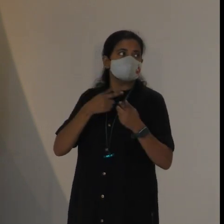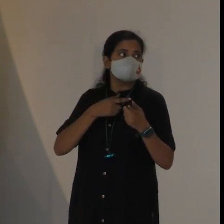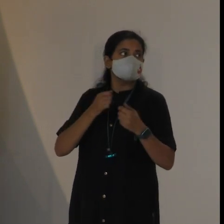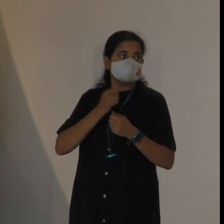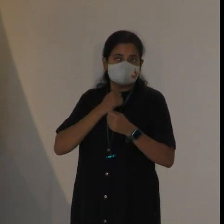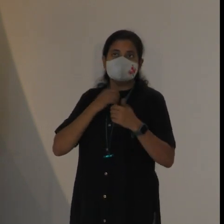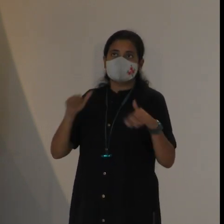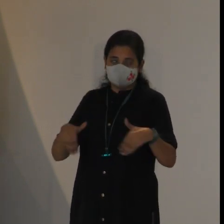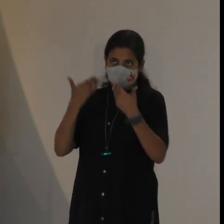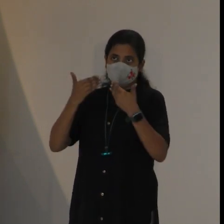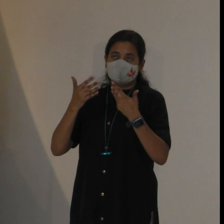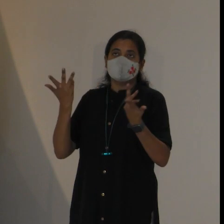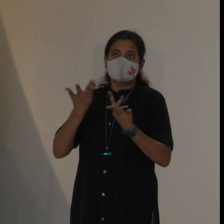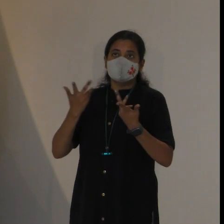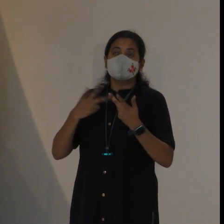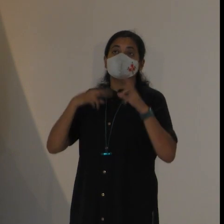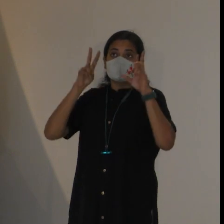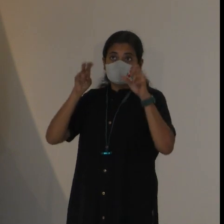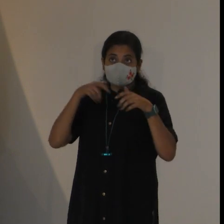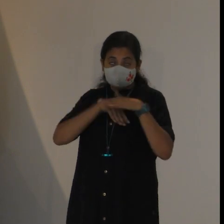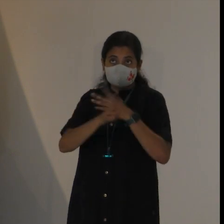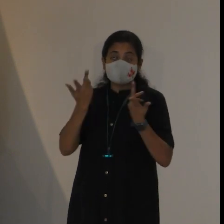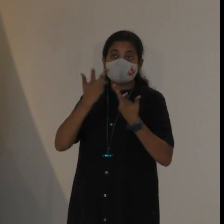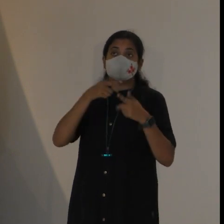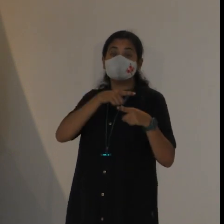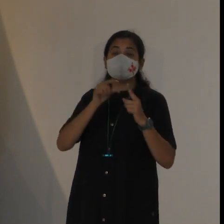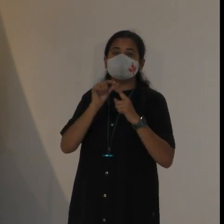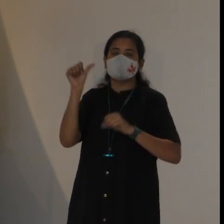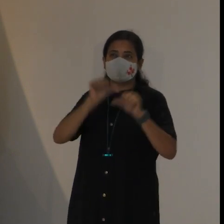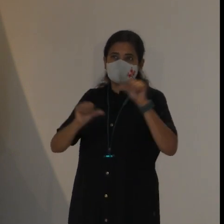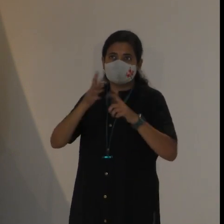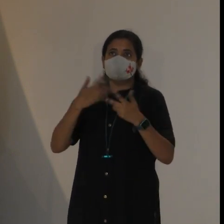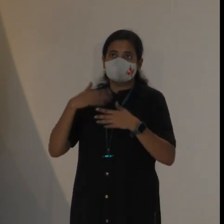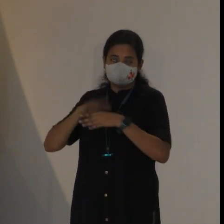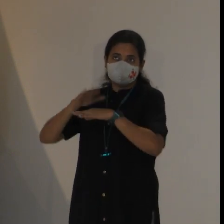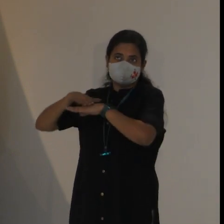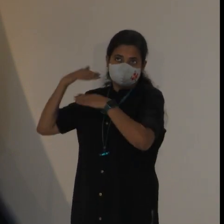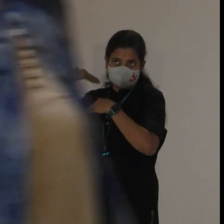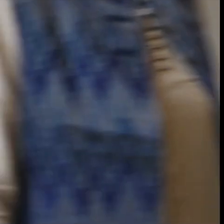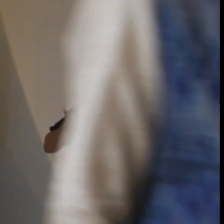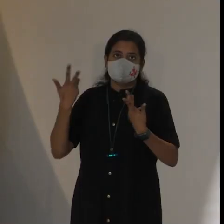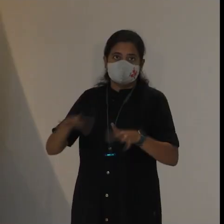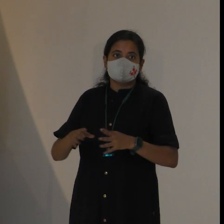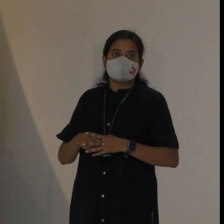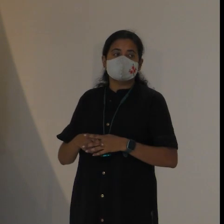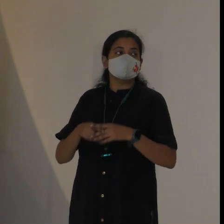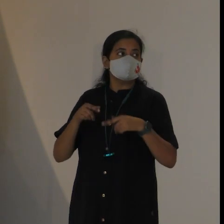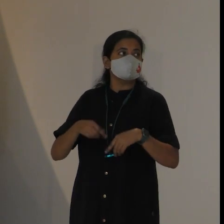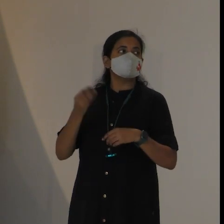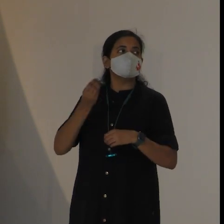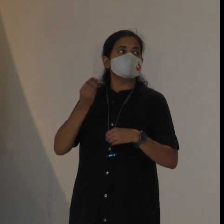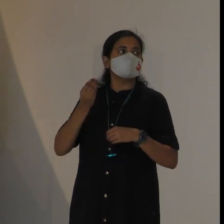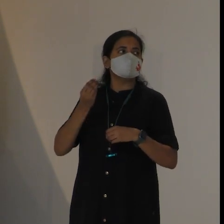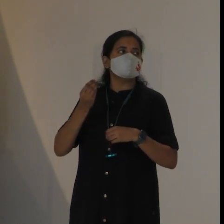our introduction of the topic in and of itself through a project that I had done. We've spent